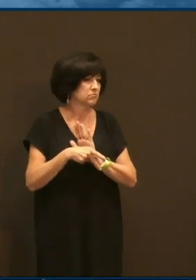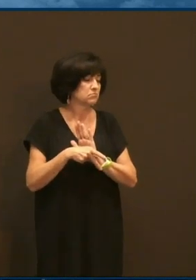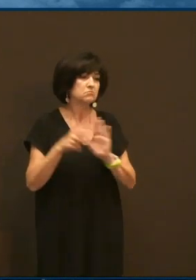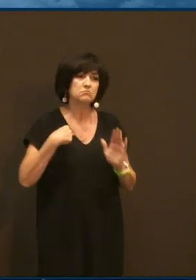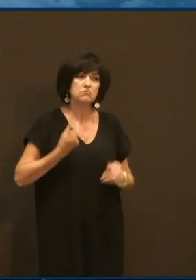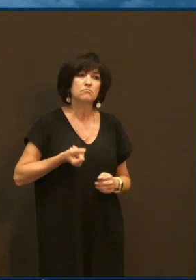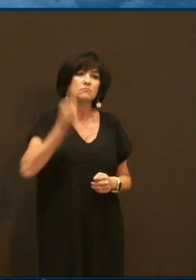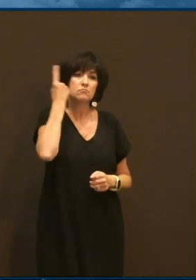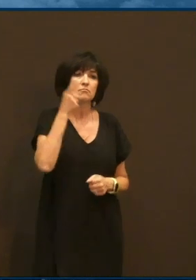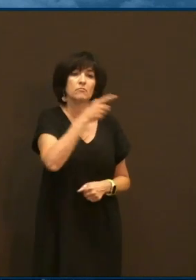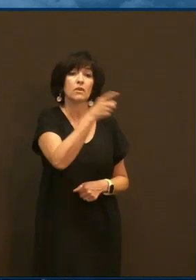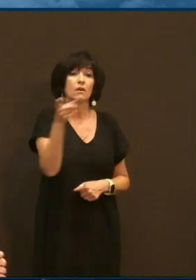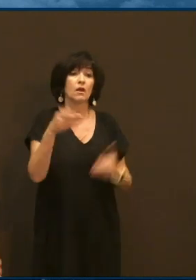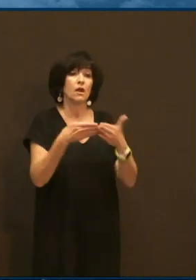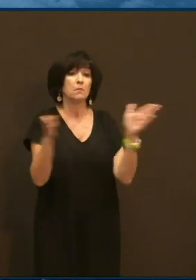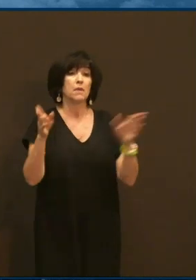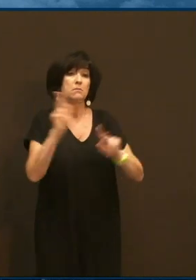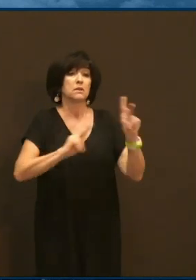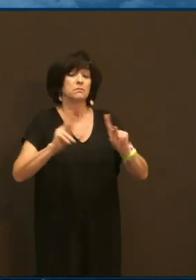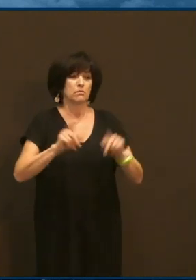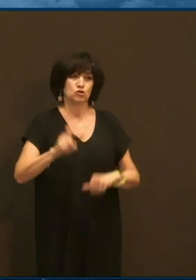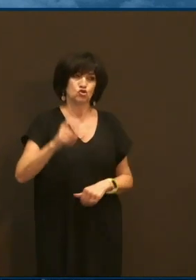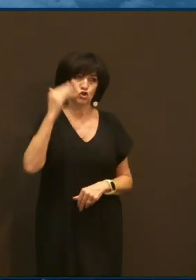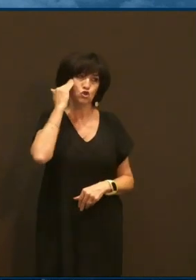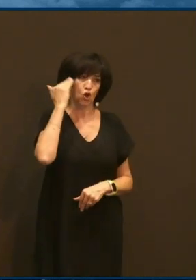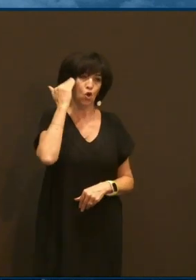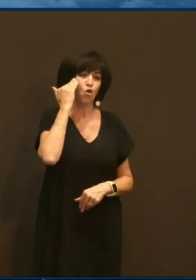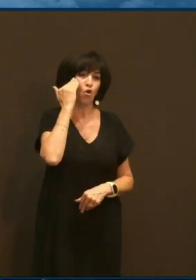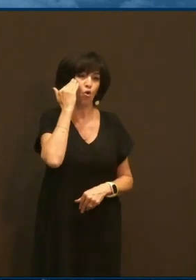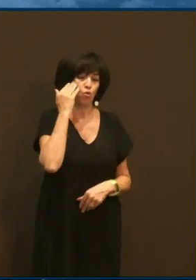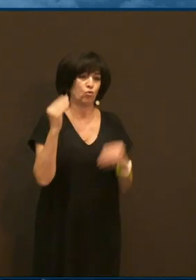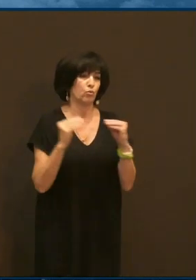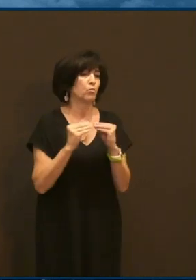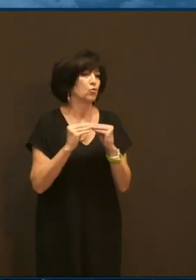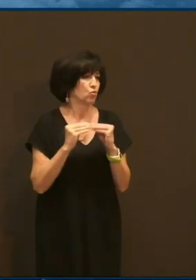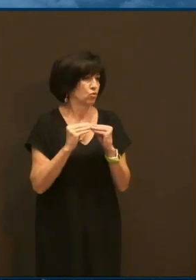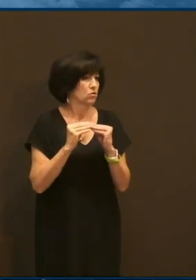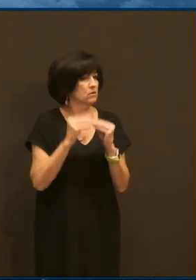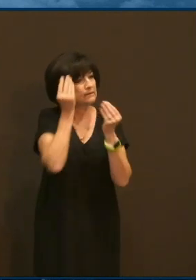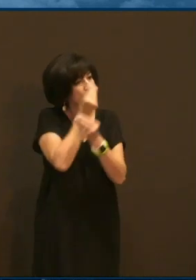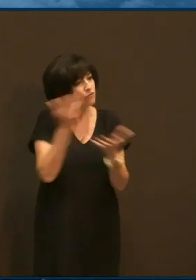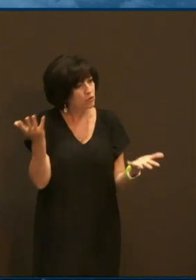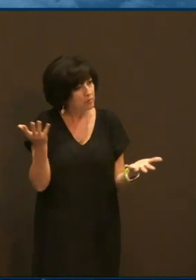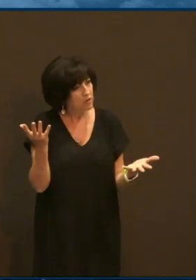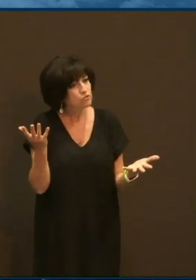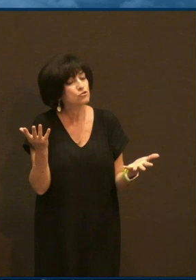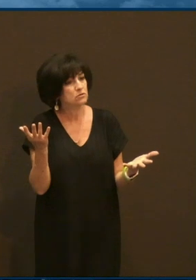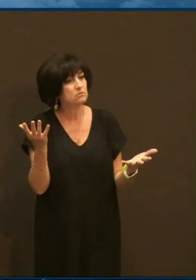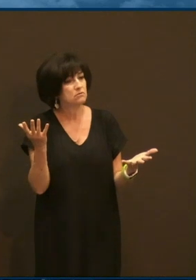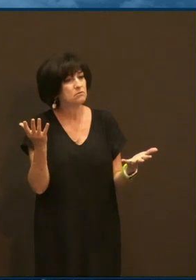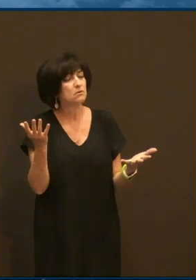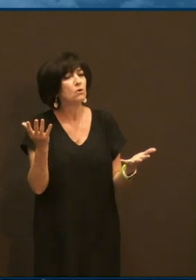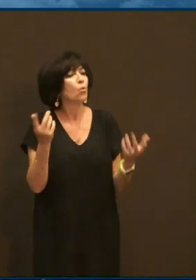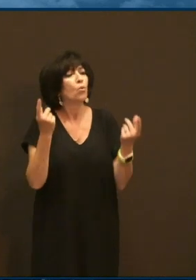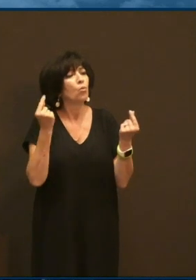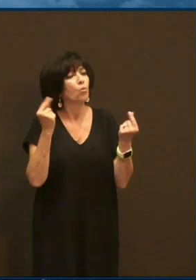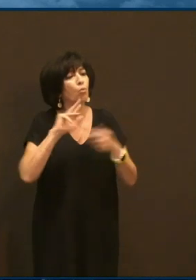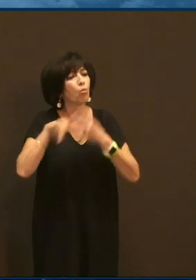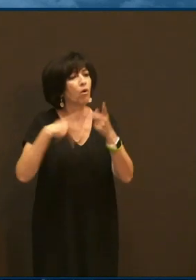reason, pretty broadly, I would say, the kind of training, the kind